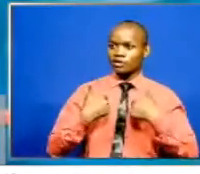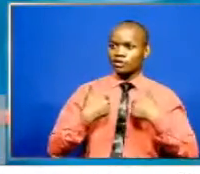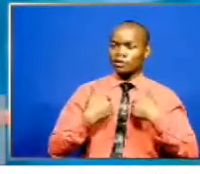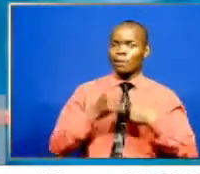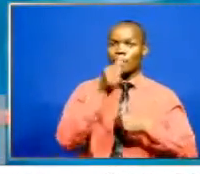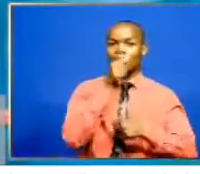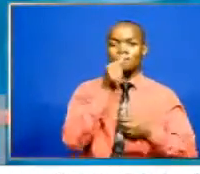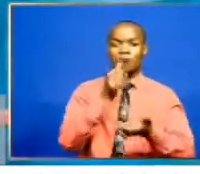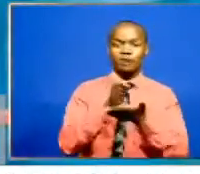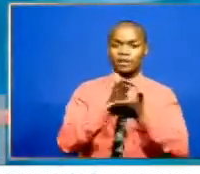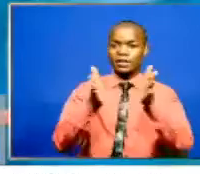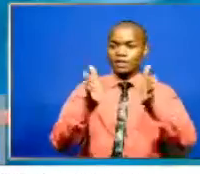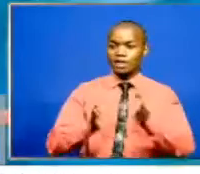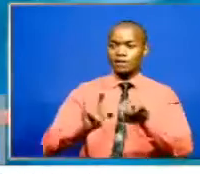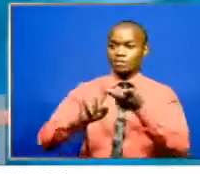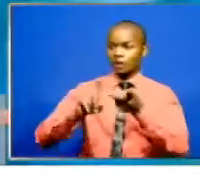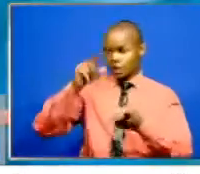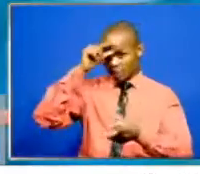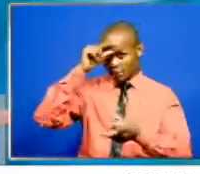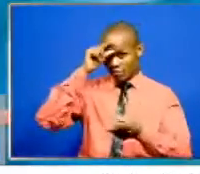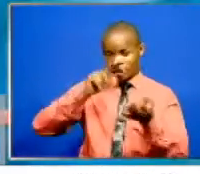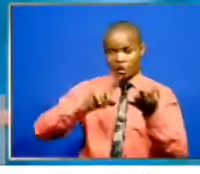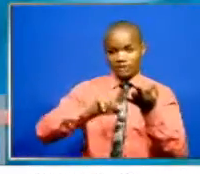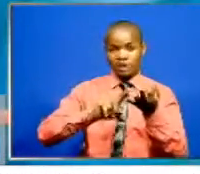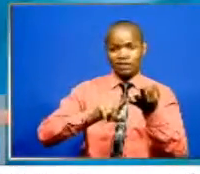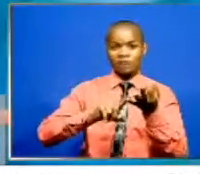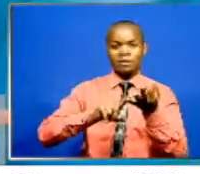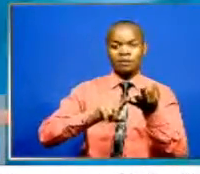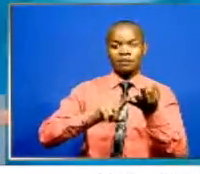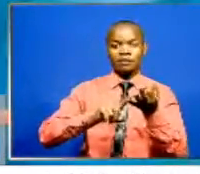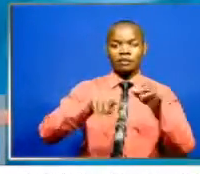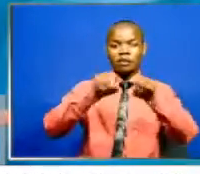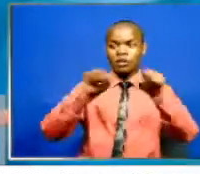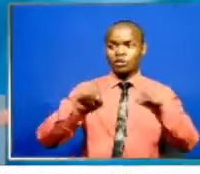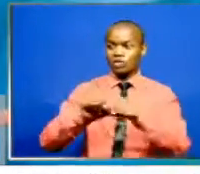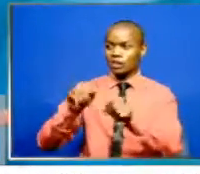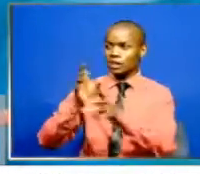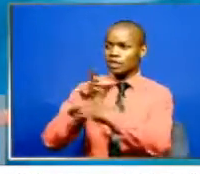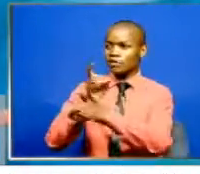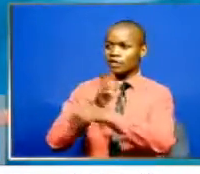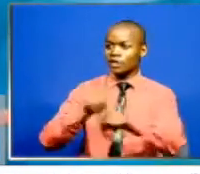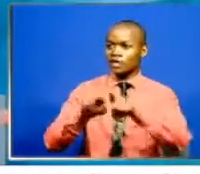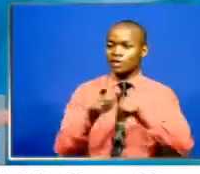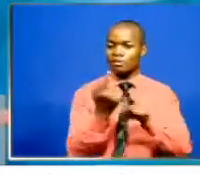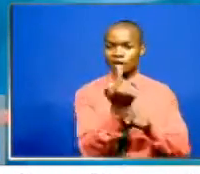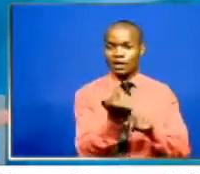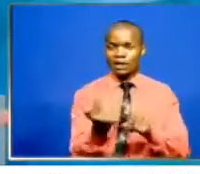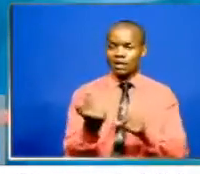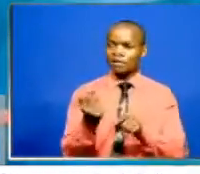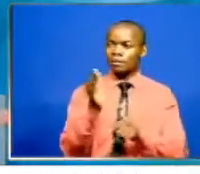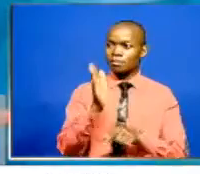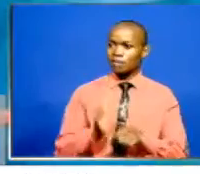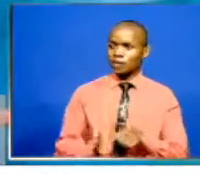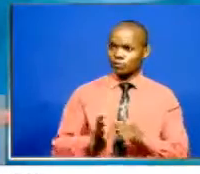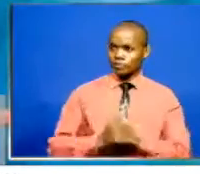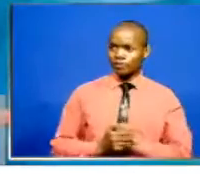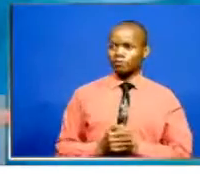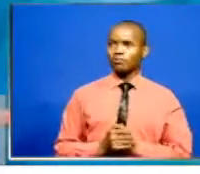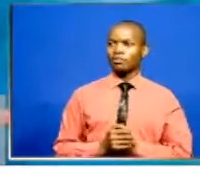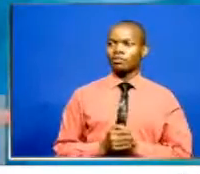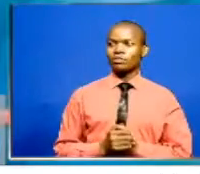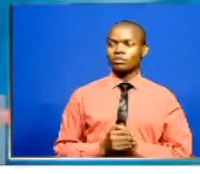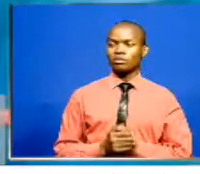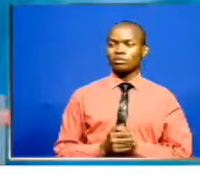private sector, for government, for civil society, and for each individual. Mm-hmm. So we